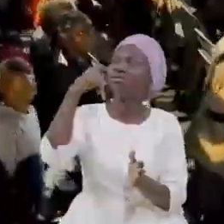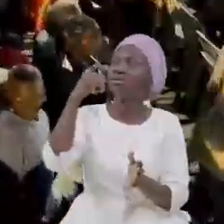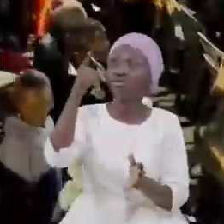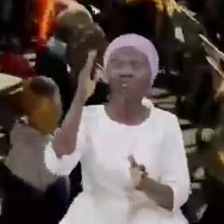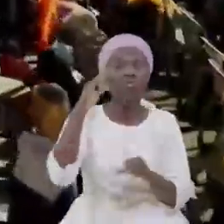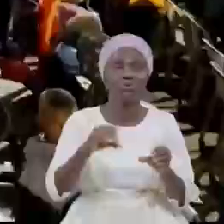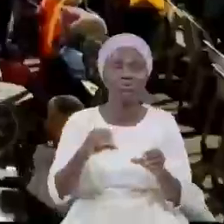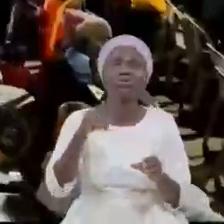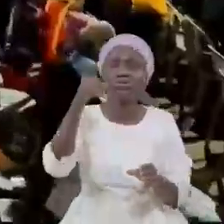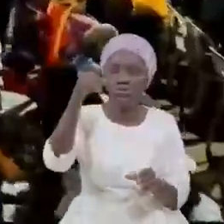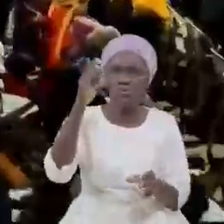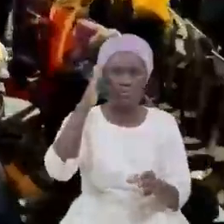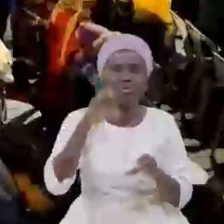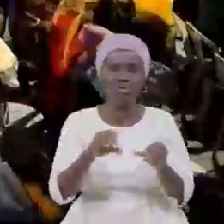do.